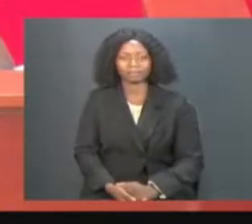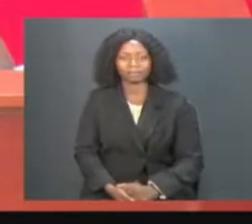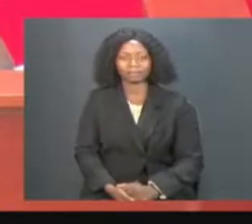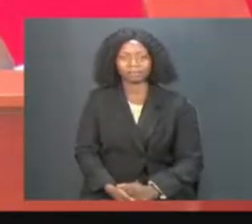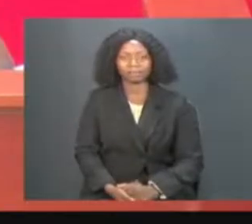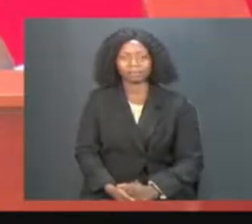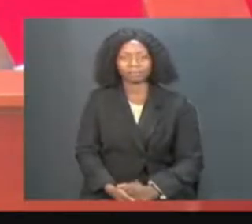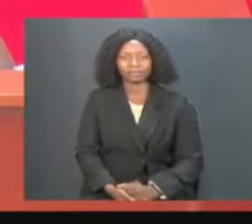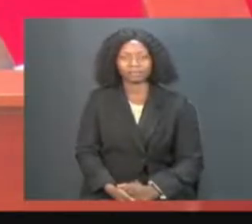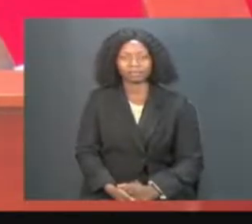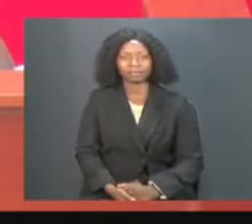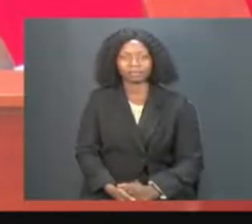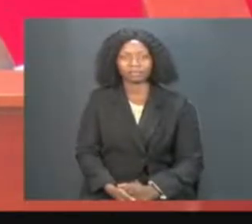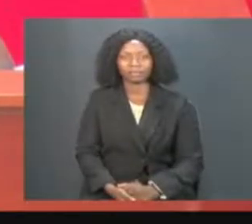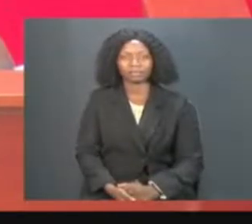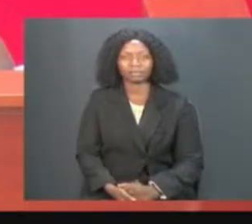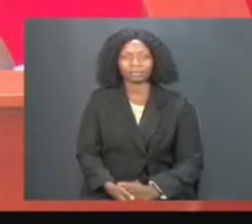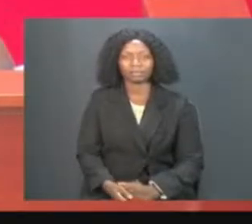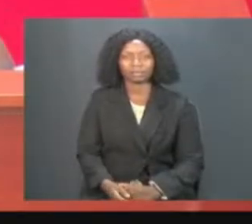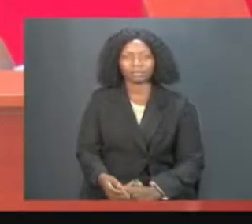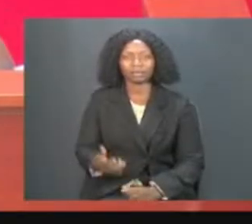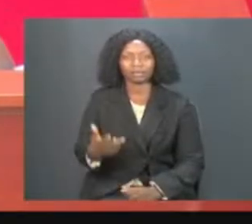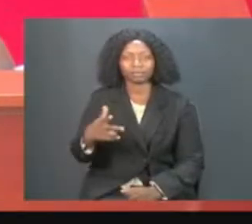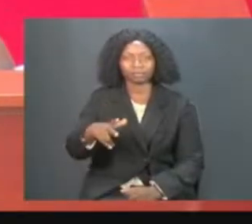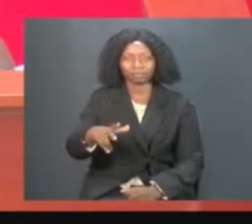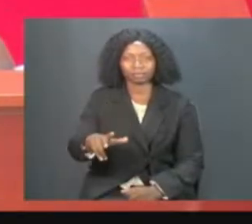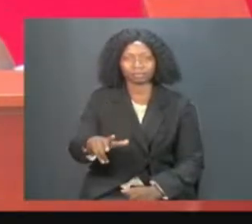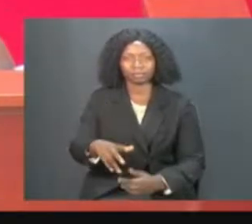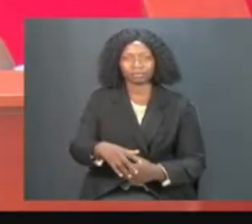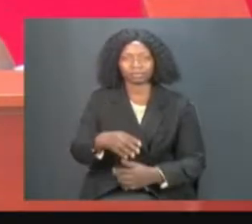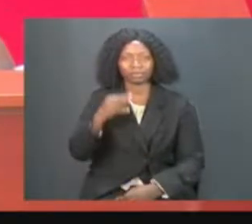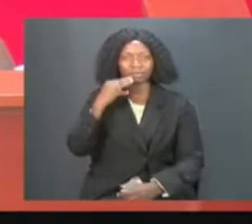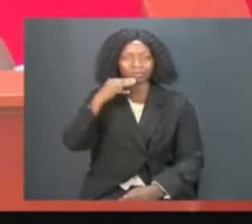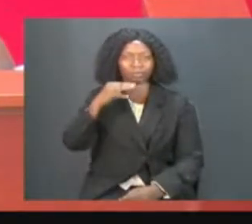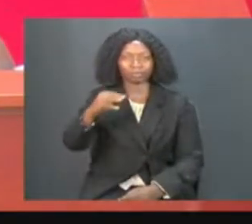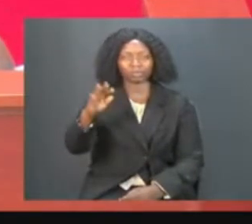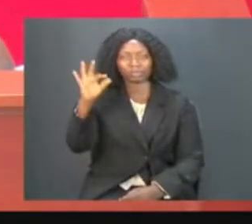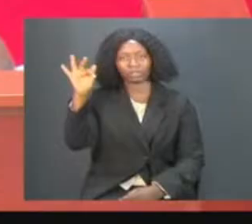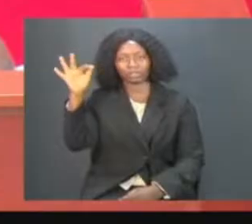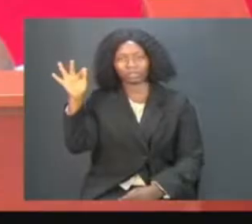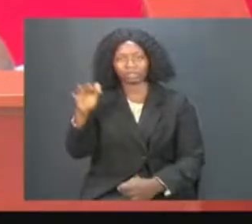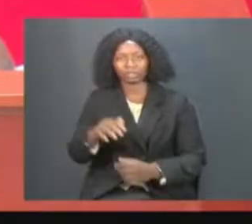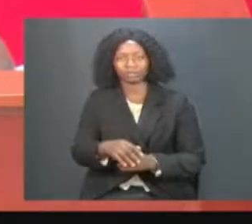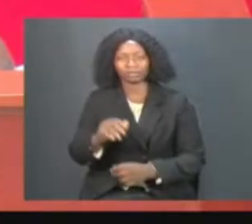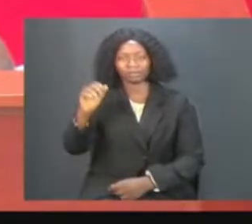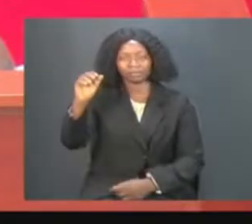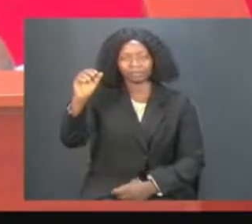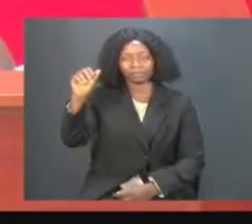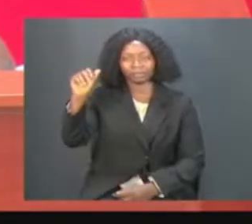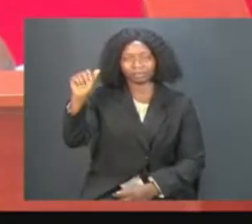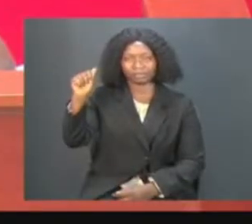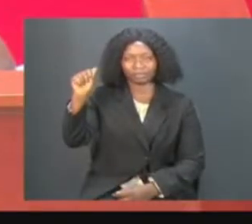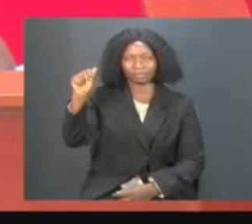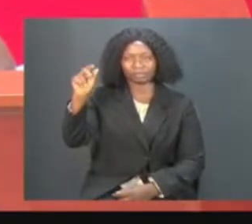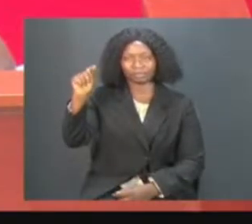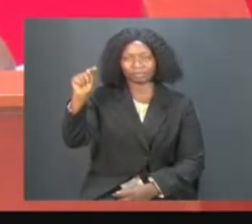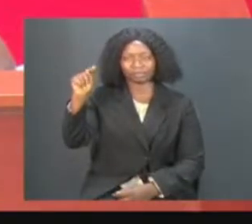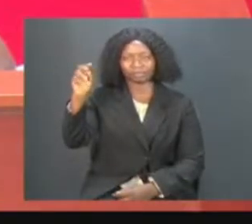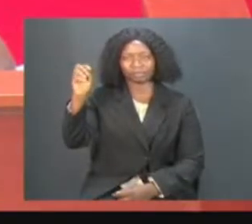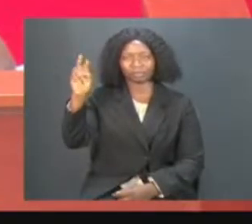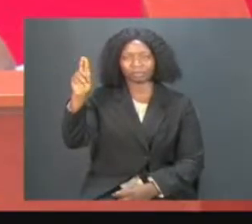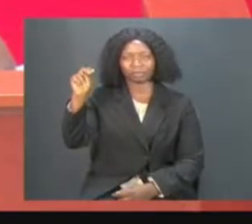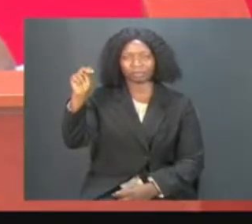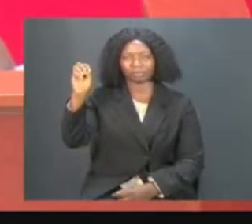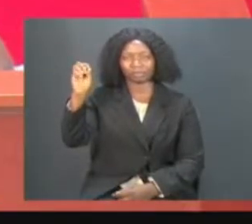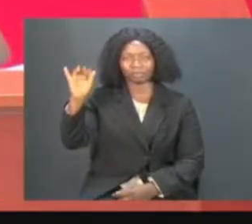That's motion 19, the Attorney General and Minister for Justice. You may